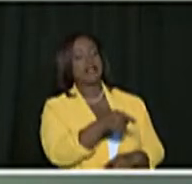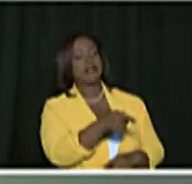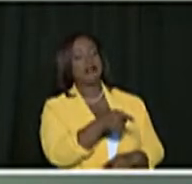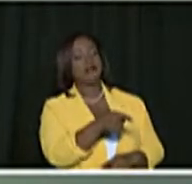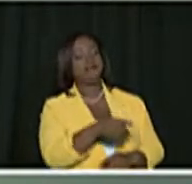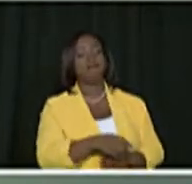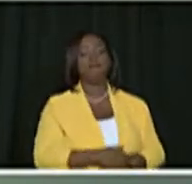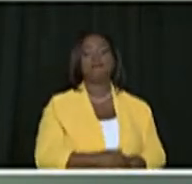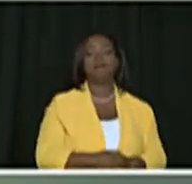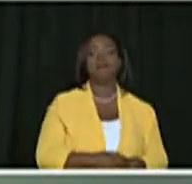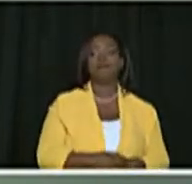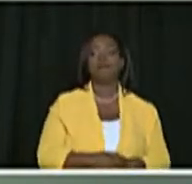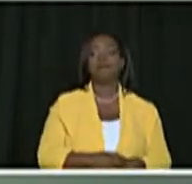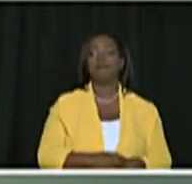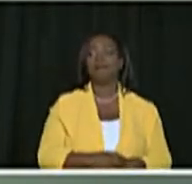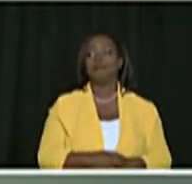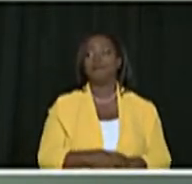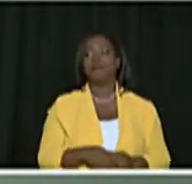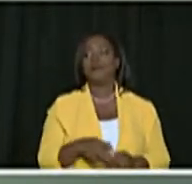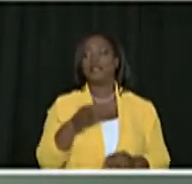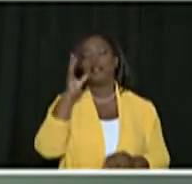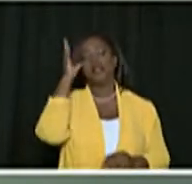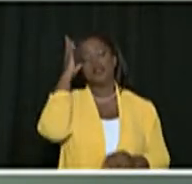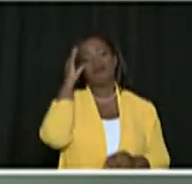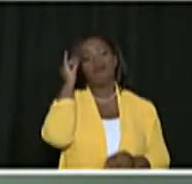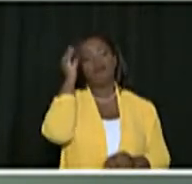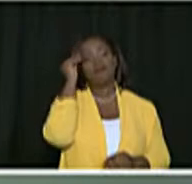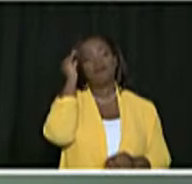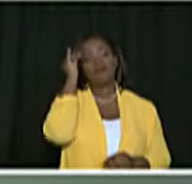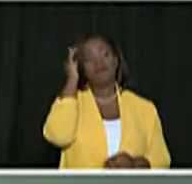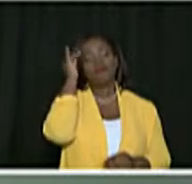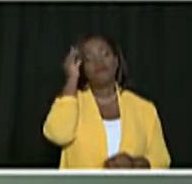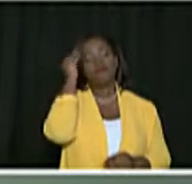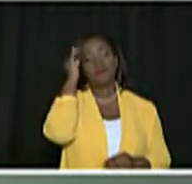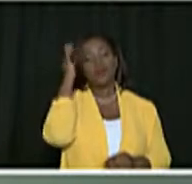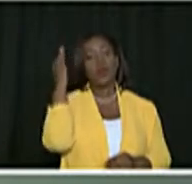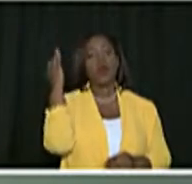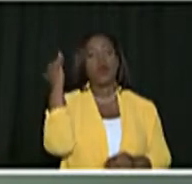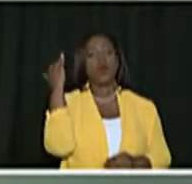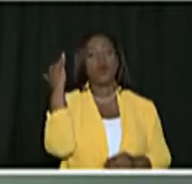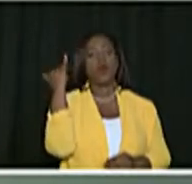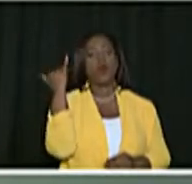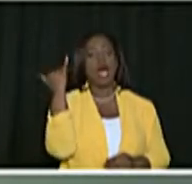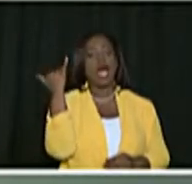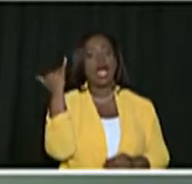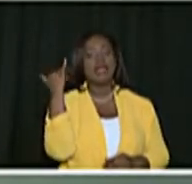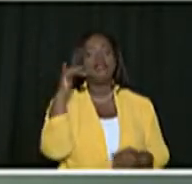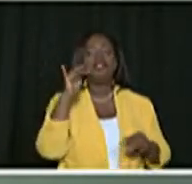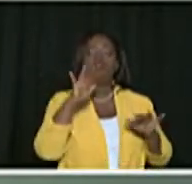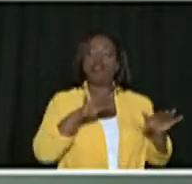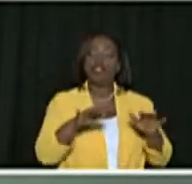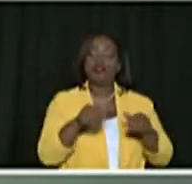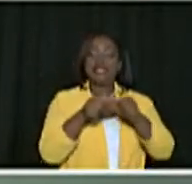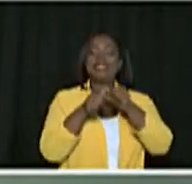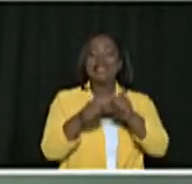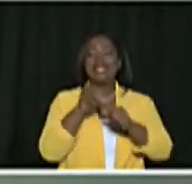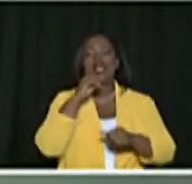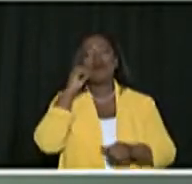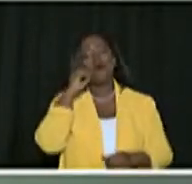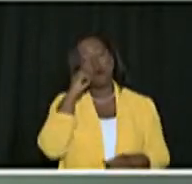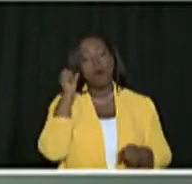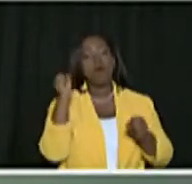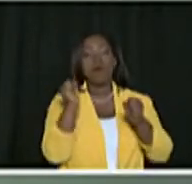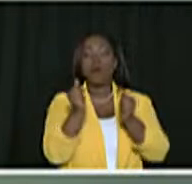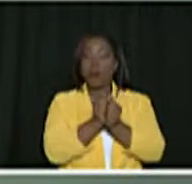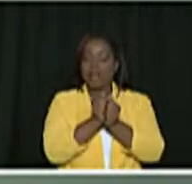away, they're staying home with those situations. And we are encouraging children to contact us by the same